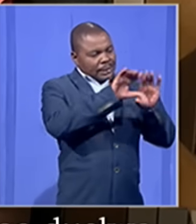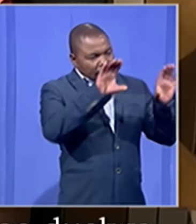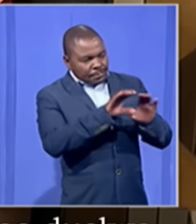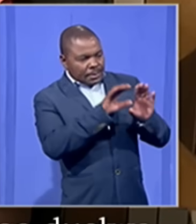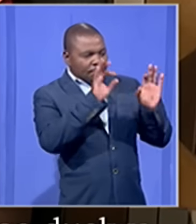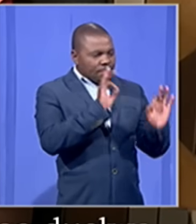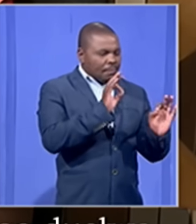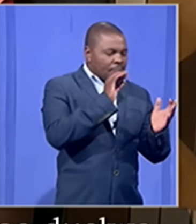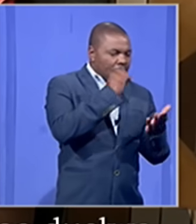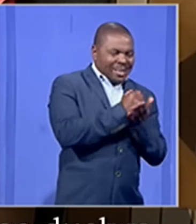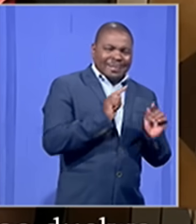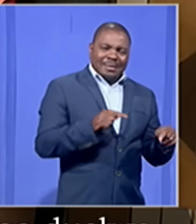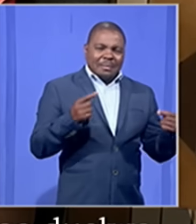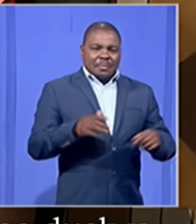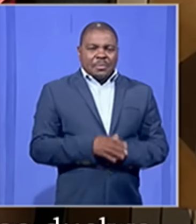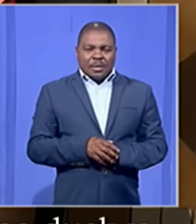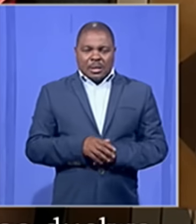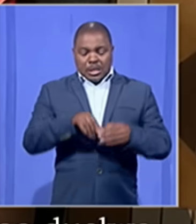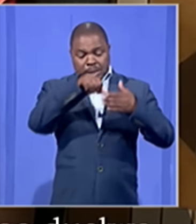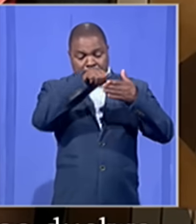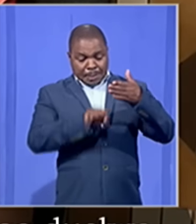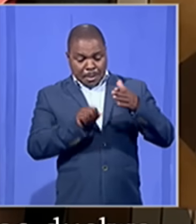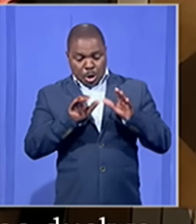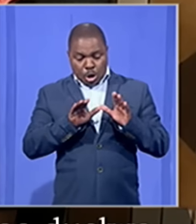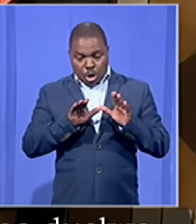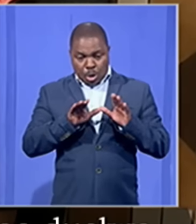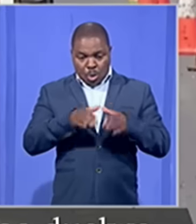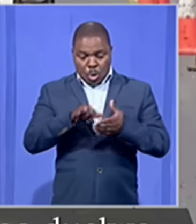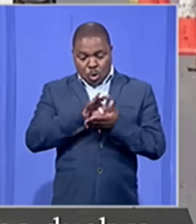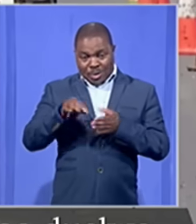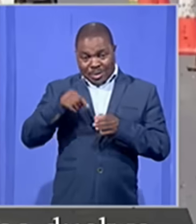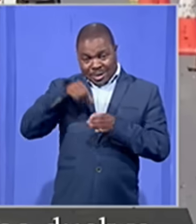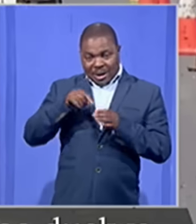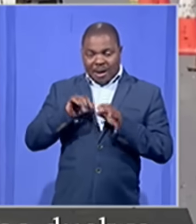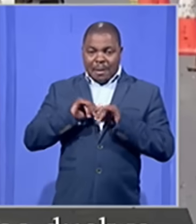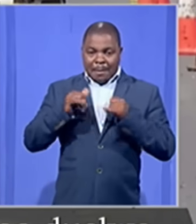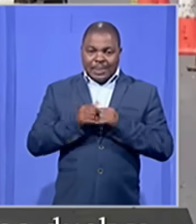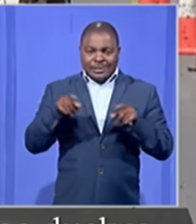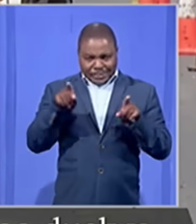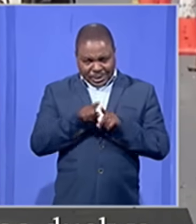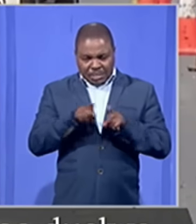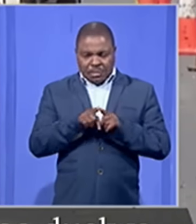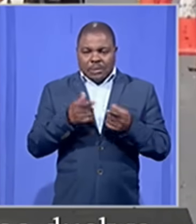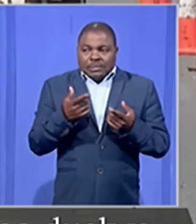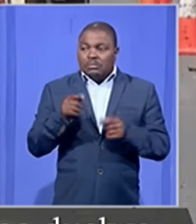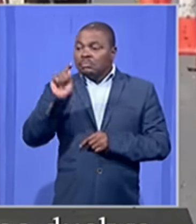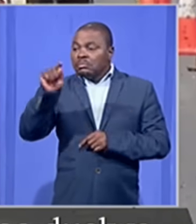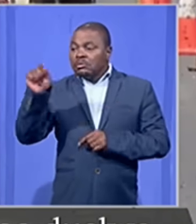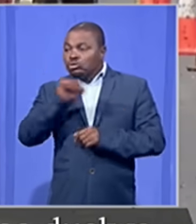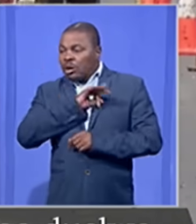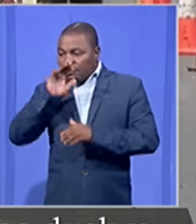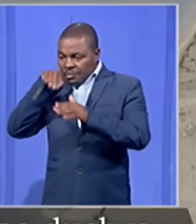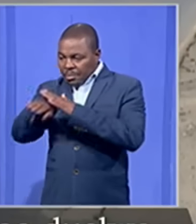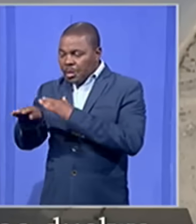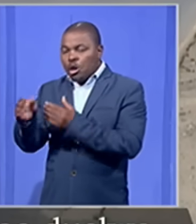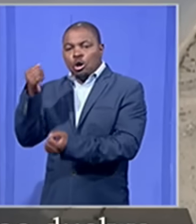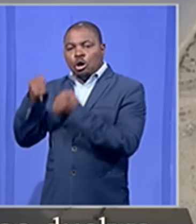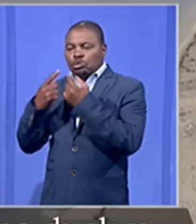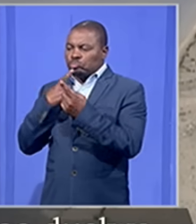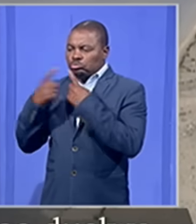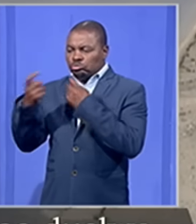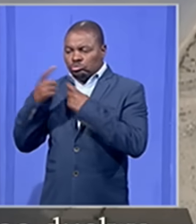Ditlamo tsa dikontraka tse dingwe tse di dira mo tlase ga tse dikgolo le tsona di lebane le dikgato semolao go tswa go badiri bao ba ba gogetseng